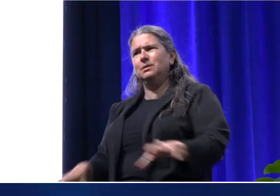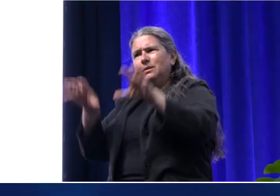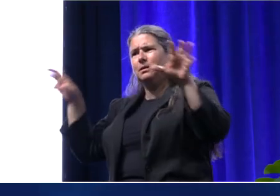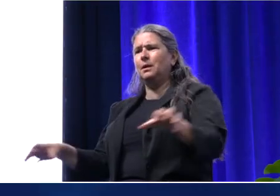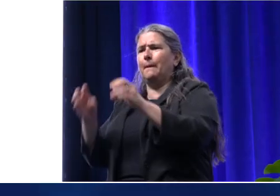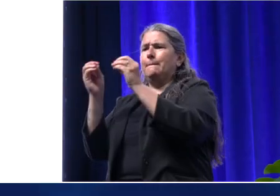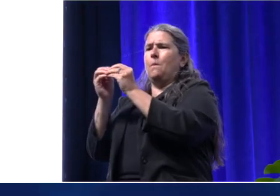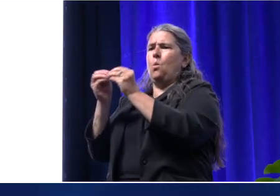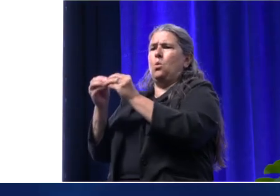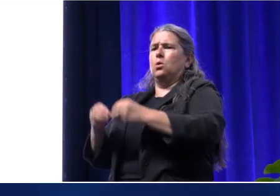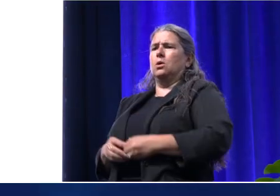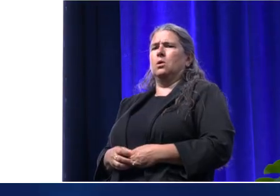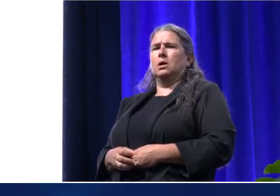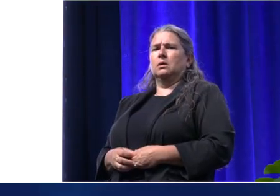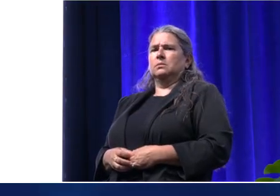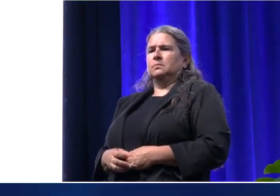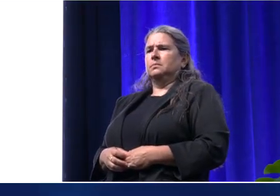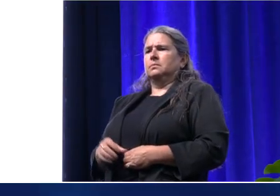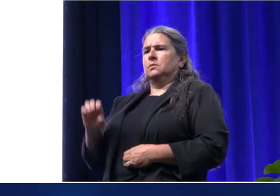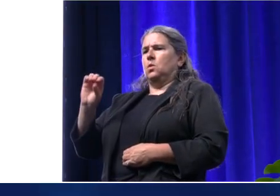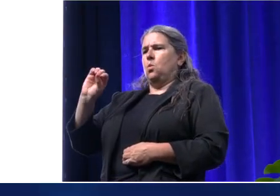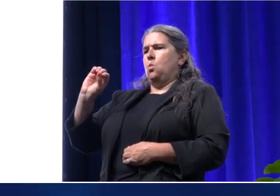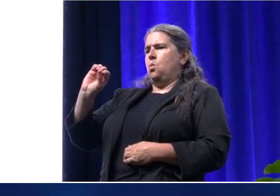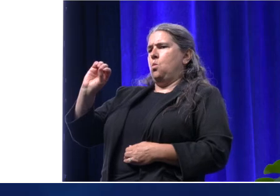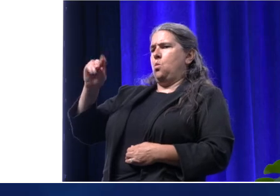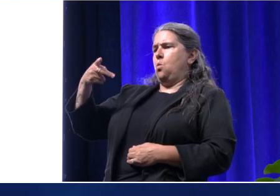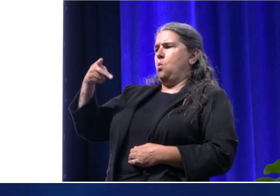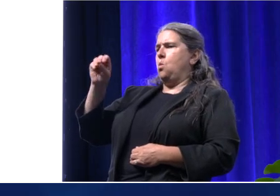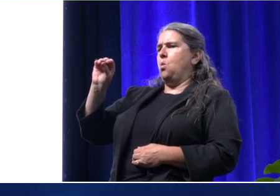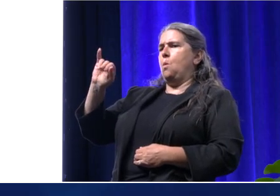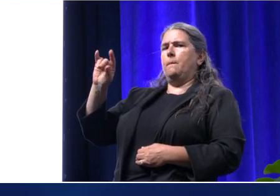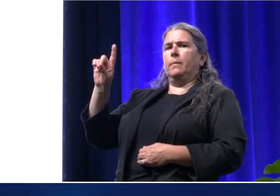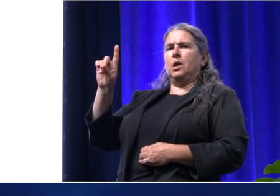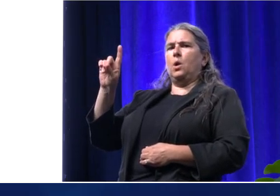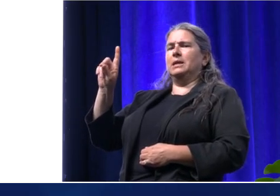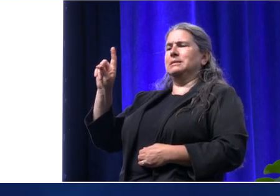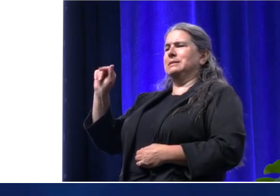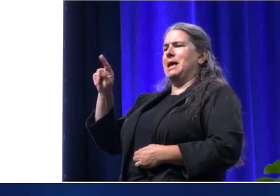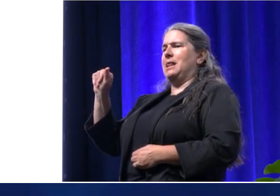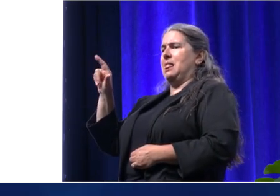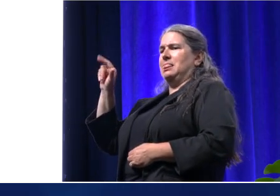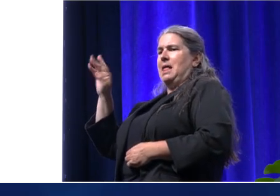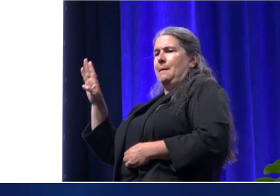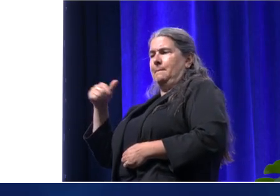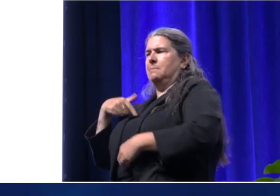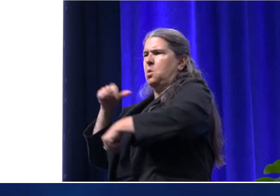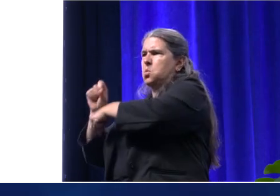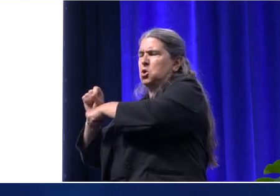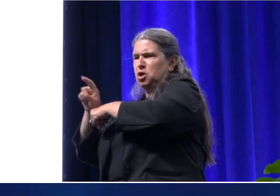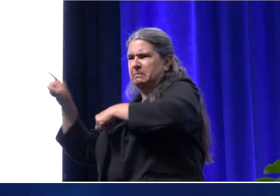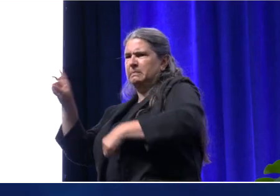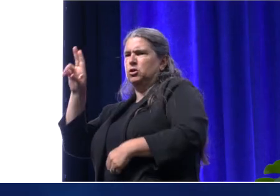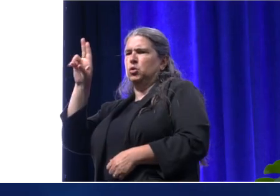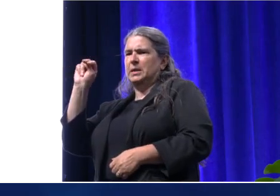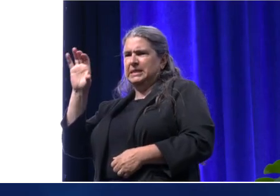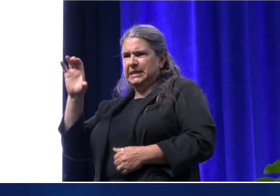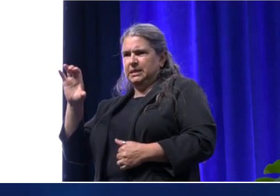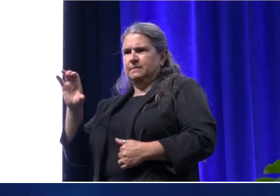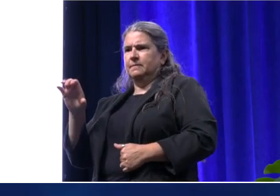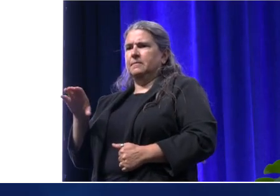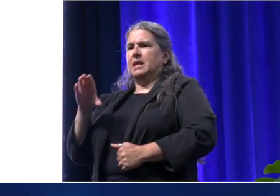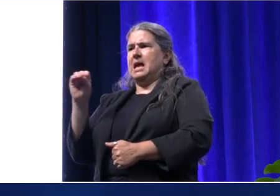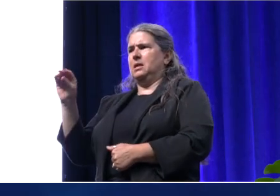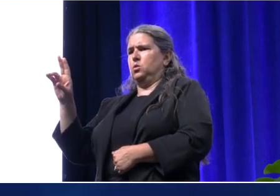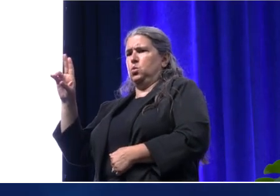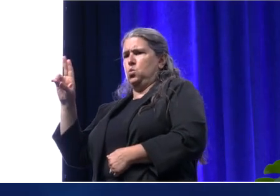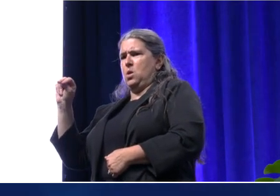Lab, which is a collaboration between the University of North Carolina, Kentucky, and the University of Florida. I'll be upfront about my funding and disclosures, so you